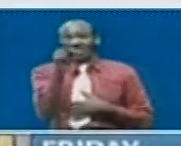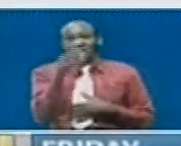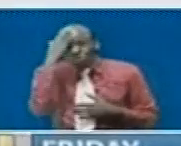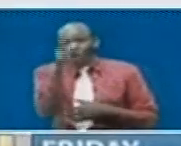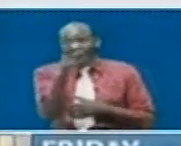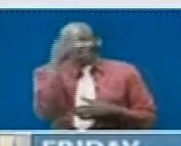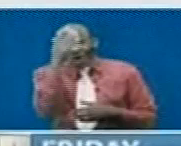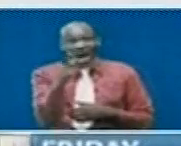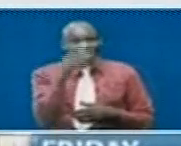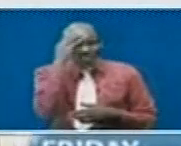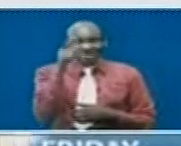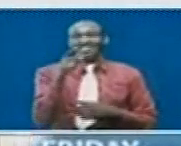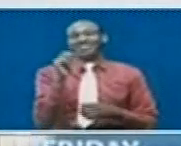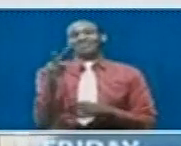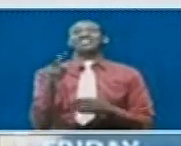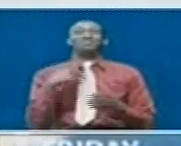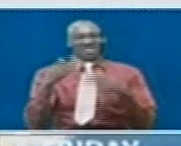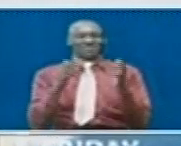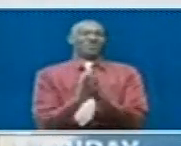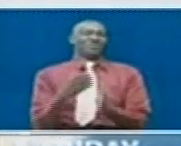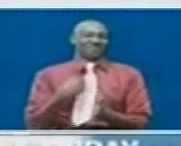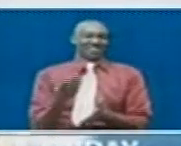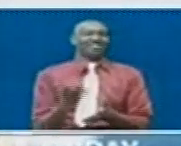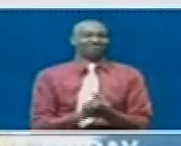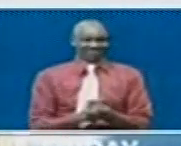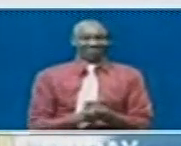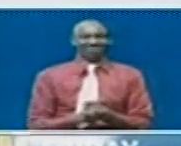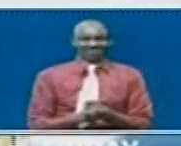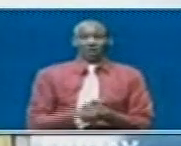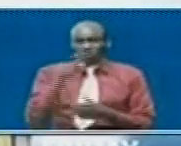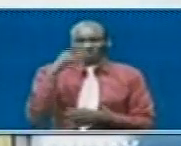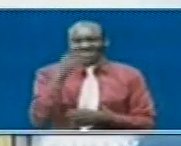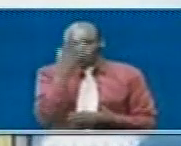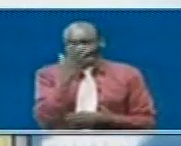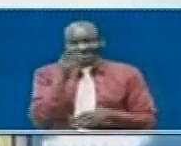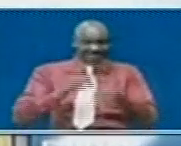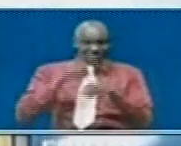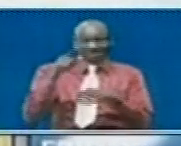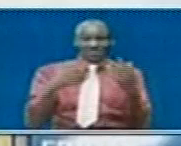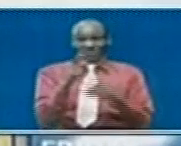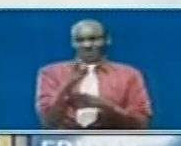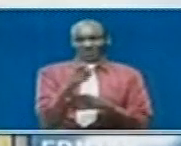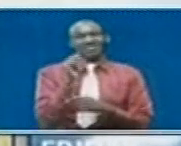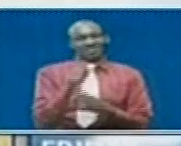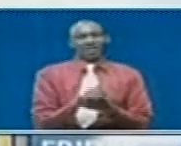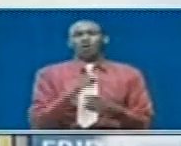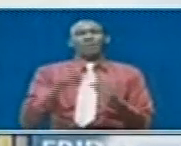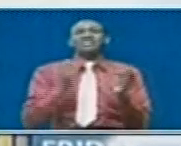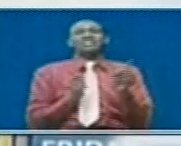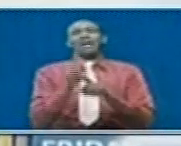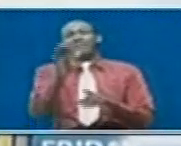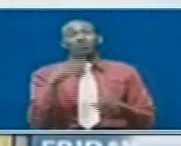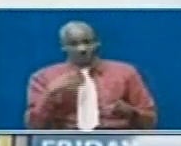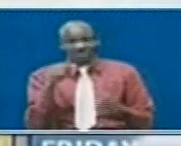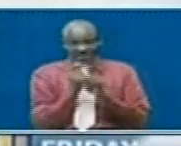you know Inaya? She's on TV. I'm like, oh no. So you find it more embarrassing than charming most of the time. Yeah. What about your sister? You